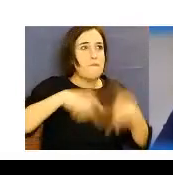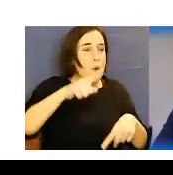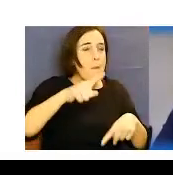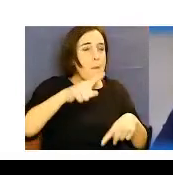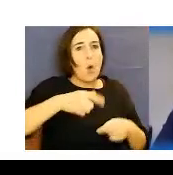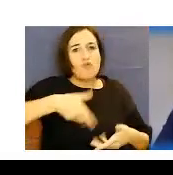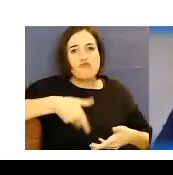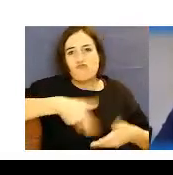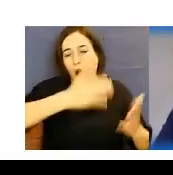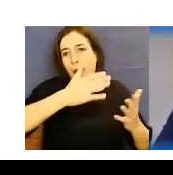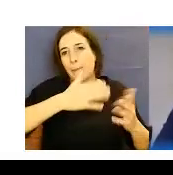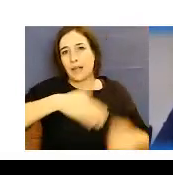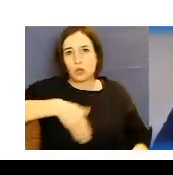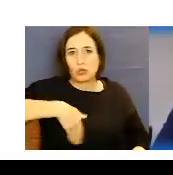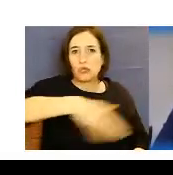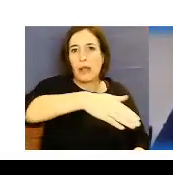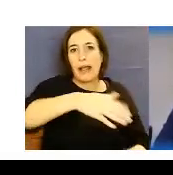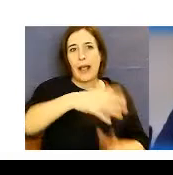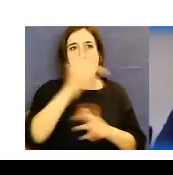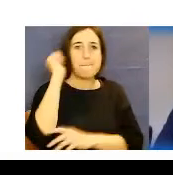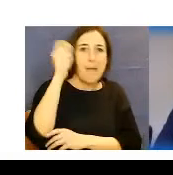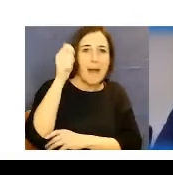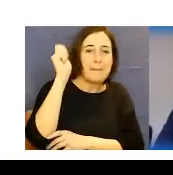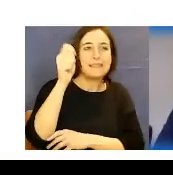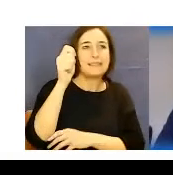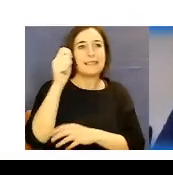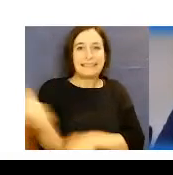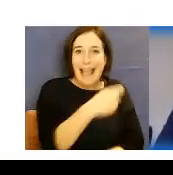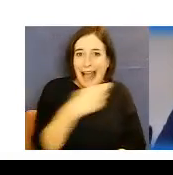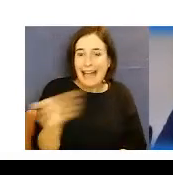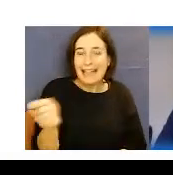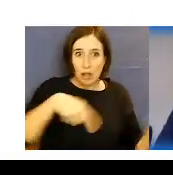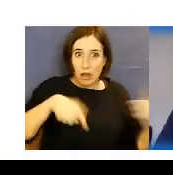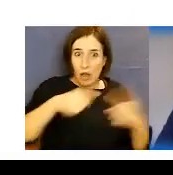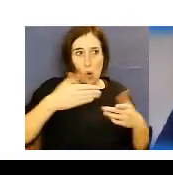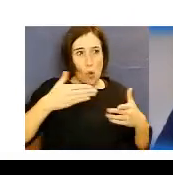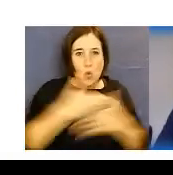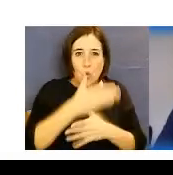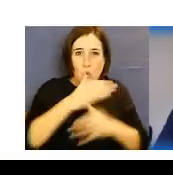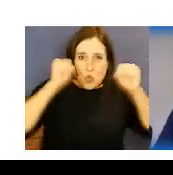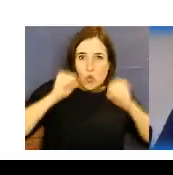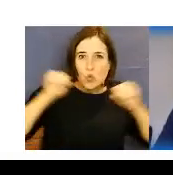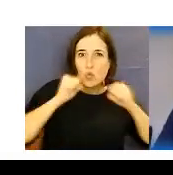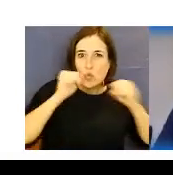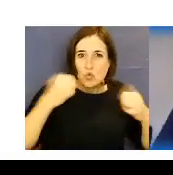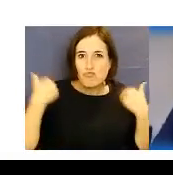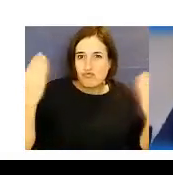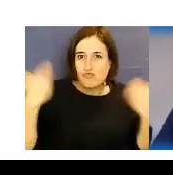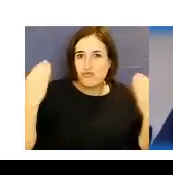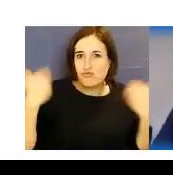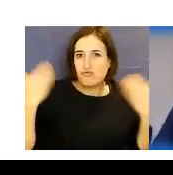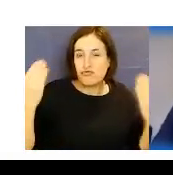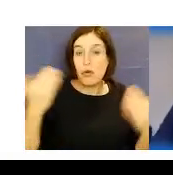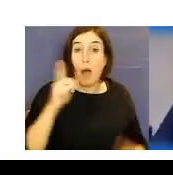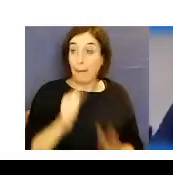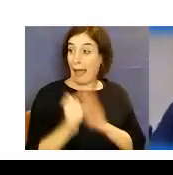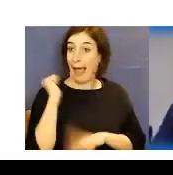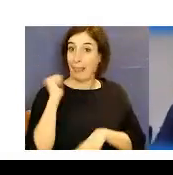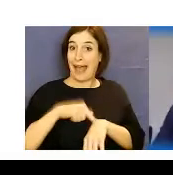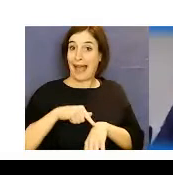know, really active. And one of the problems we had at the time was lack of facilities and actually access to sport.